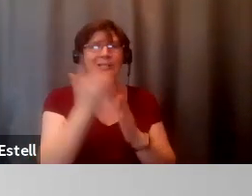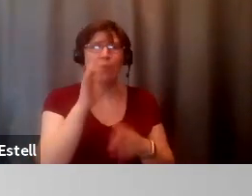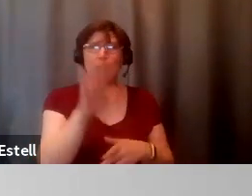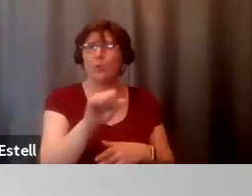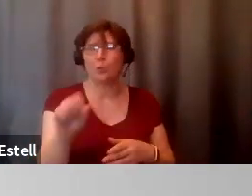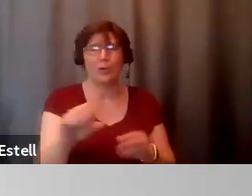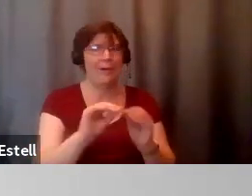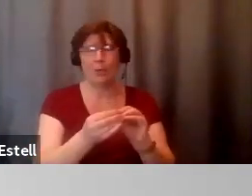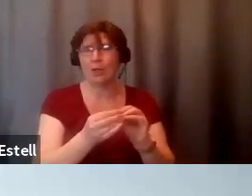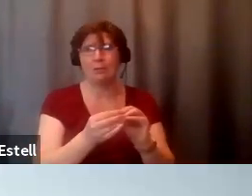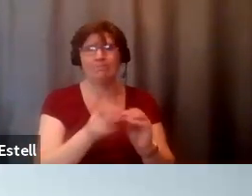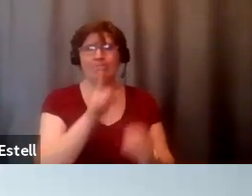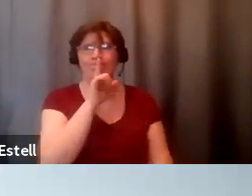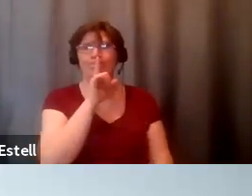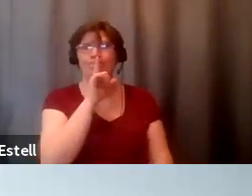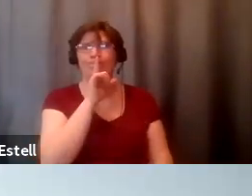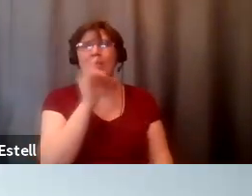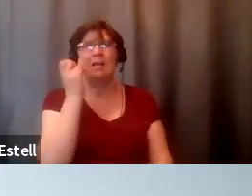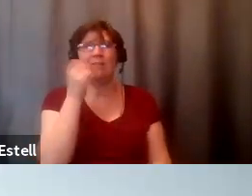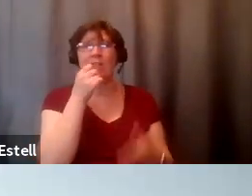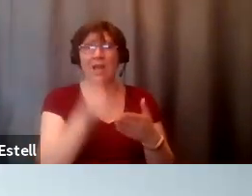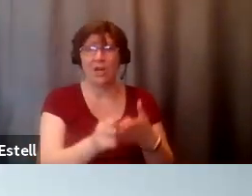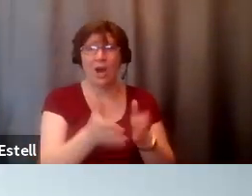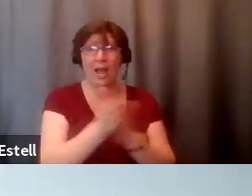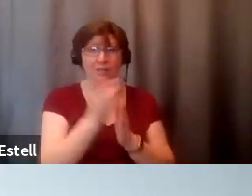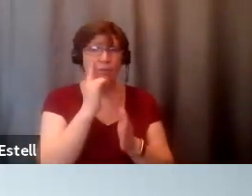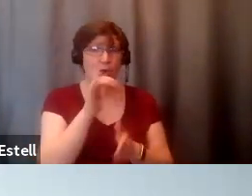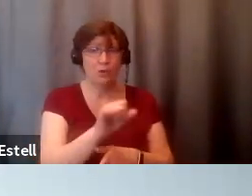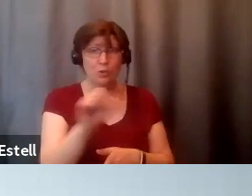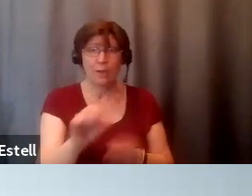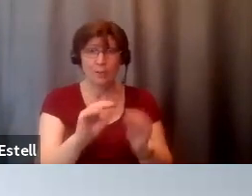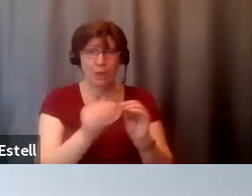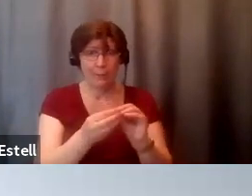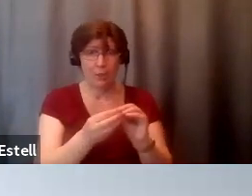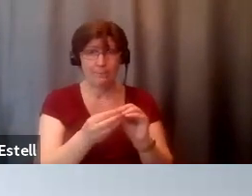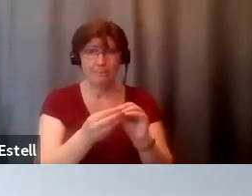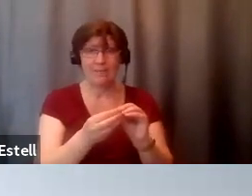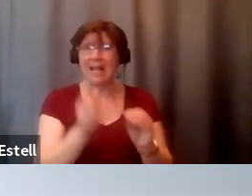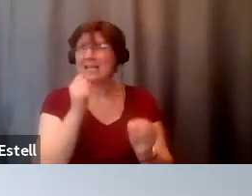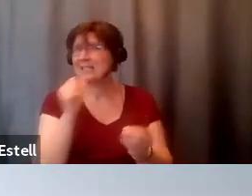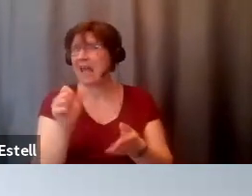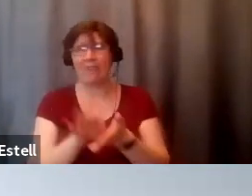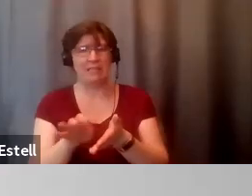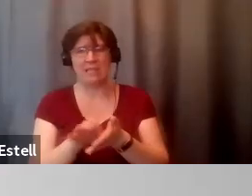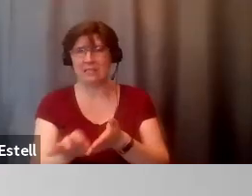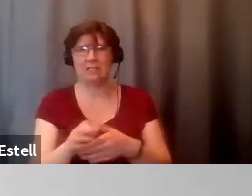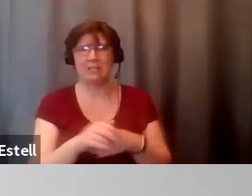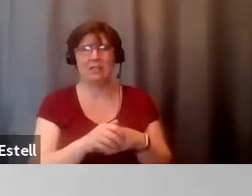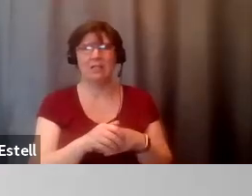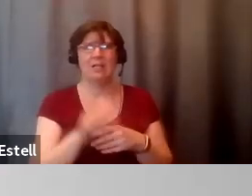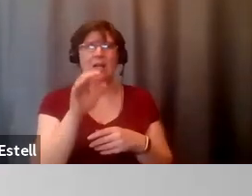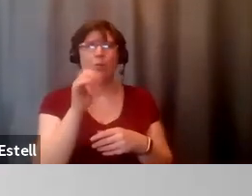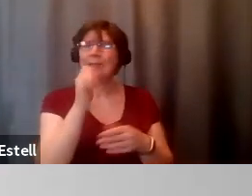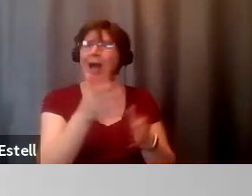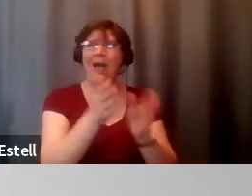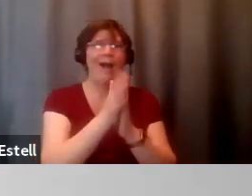social security number. If a letter asks for your social security number, it is not the census. The census will